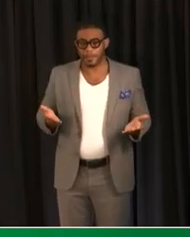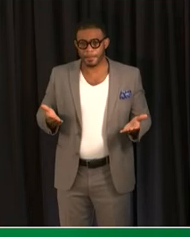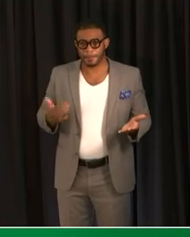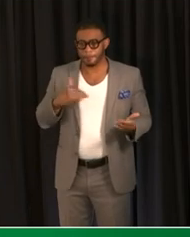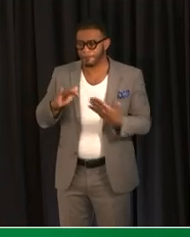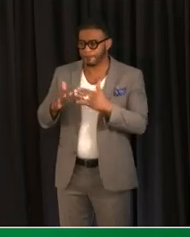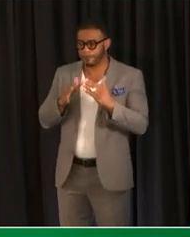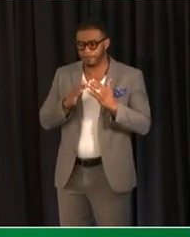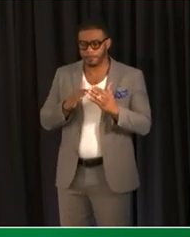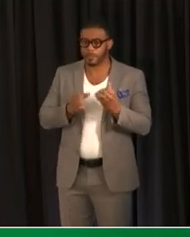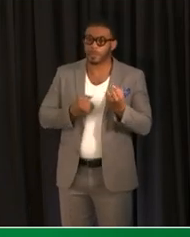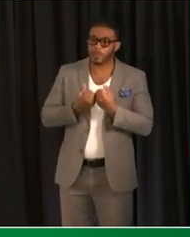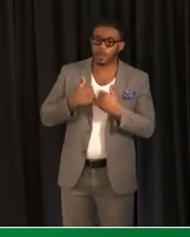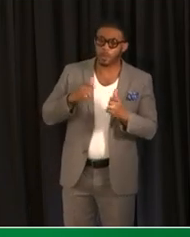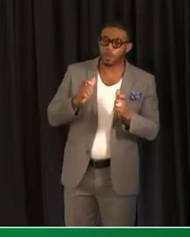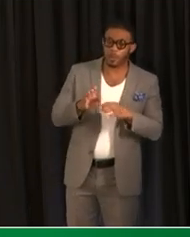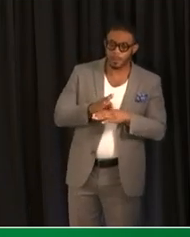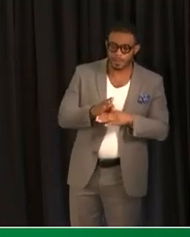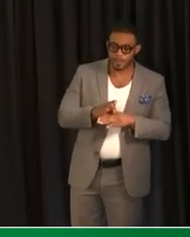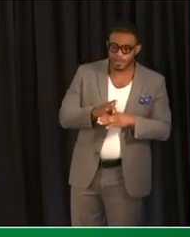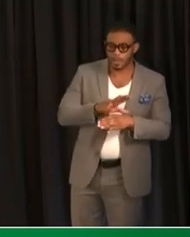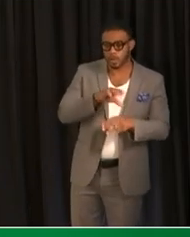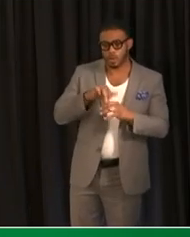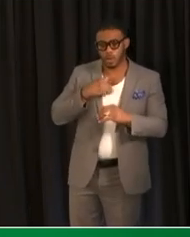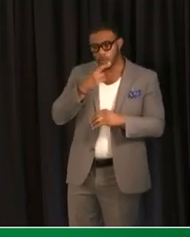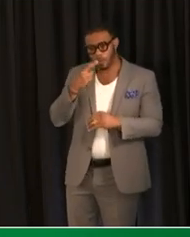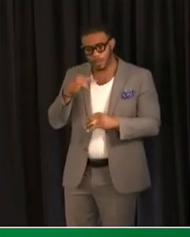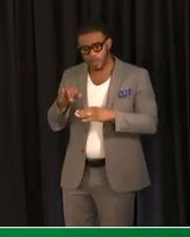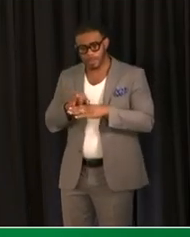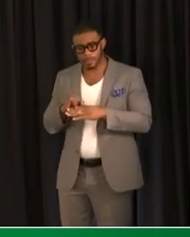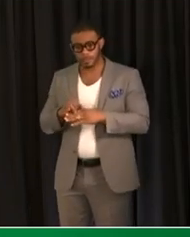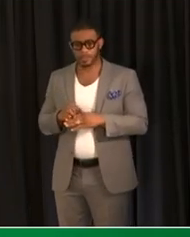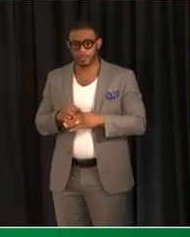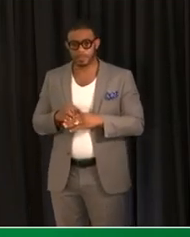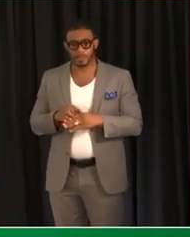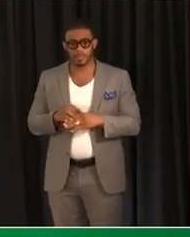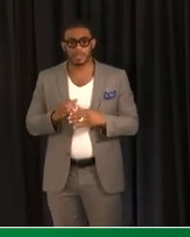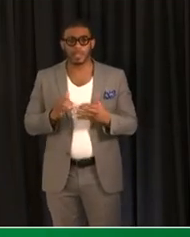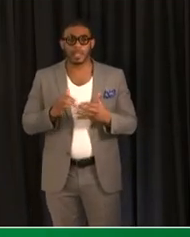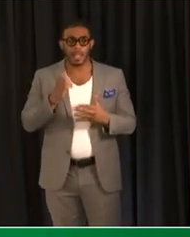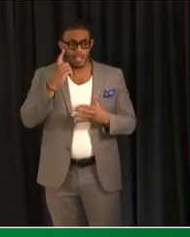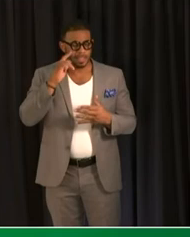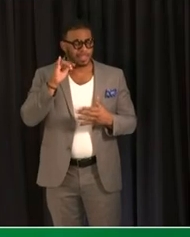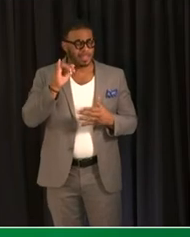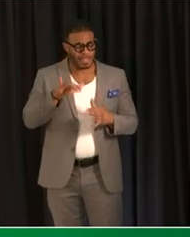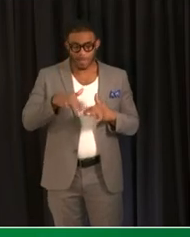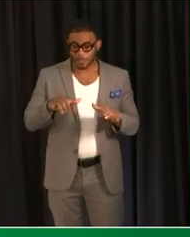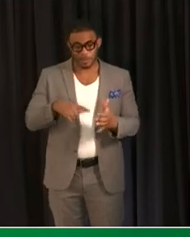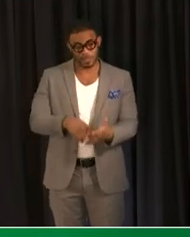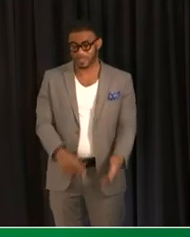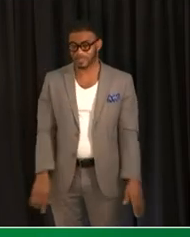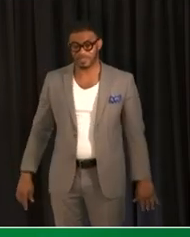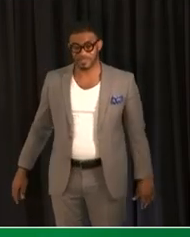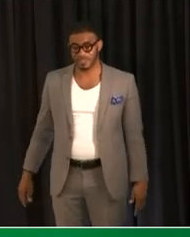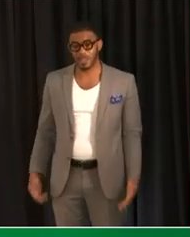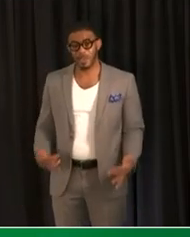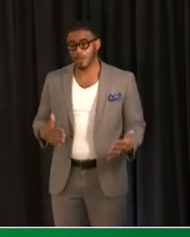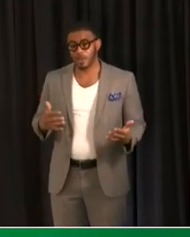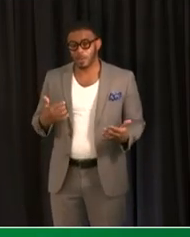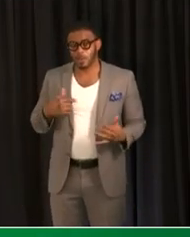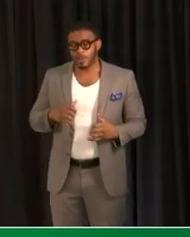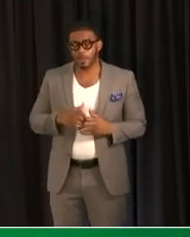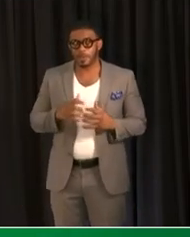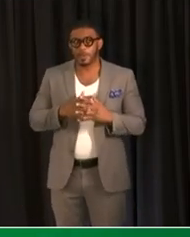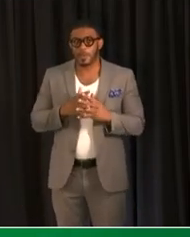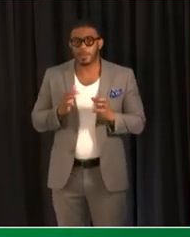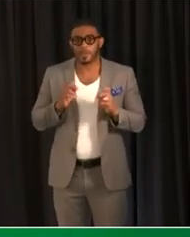here in our community and support our small businesses, including our restaurant industry. And so I think that's how we do this.